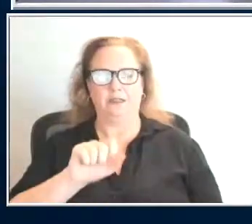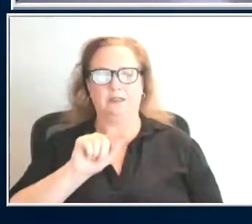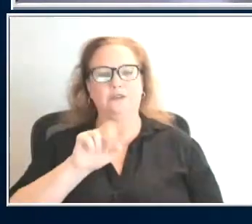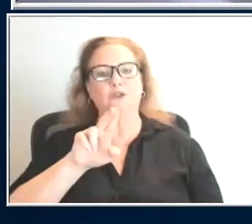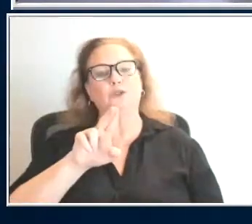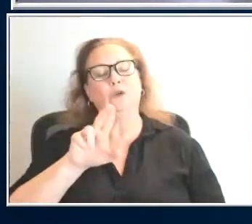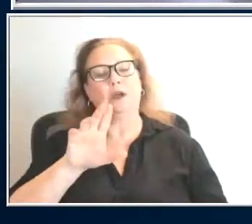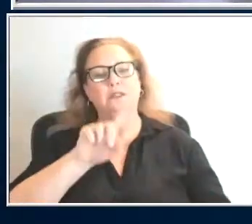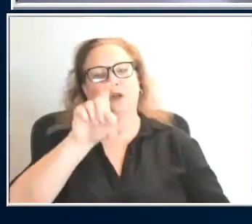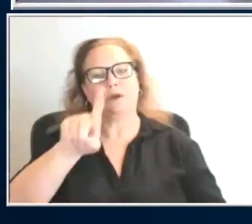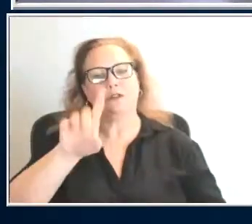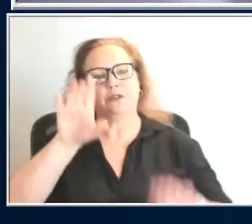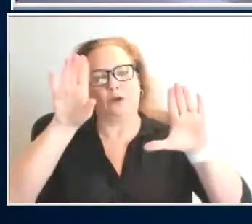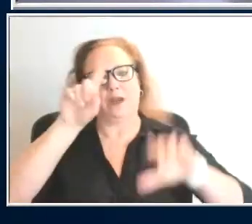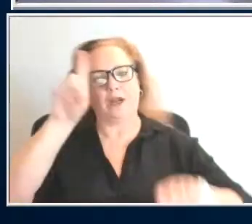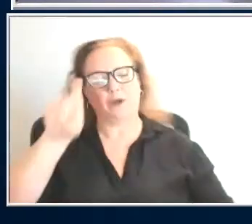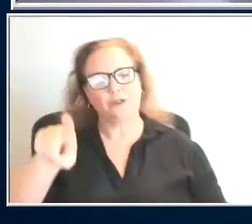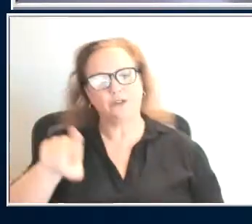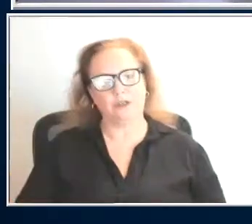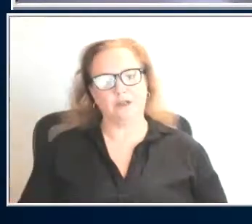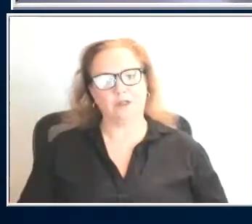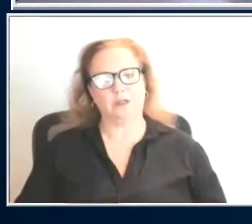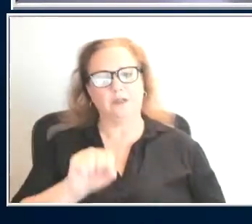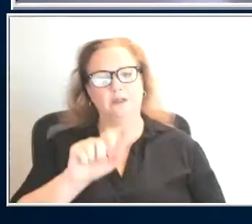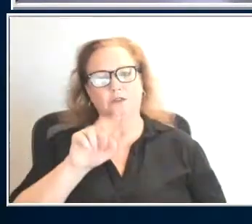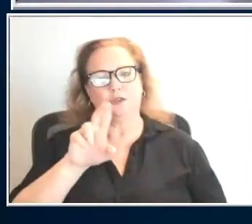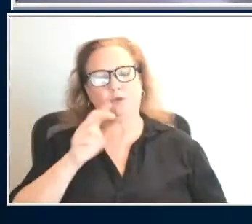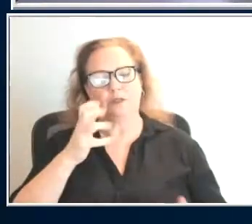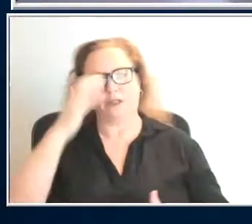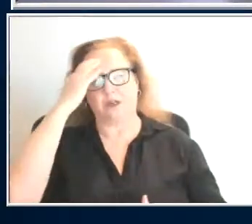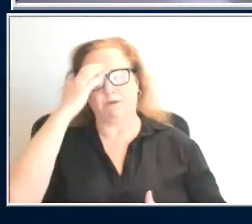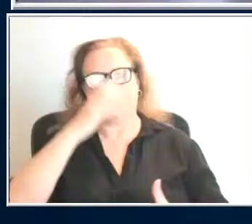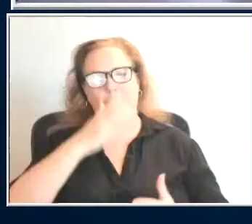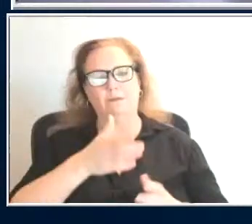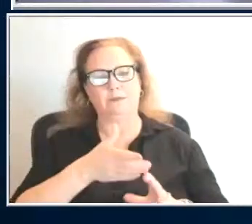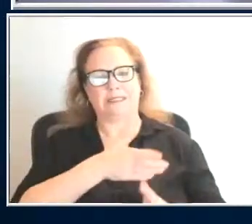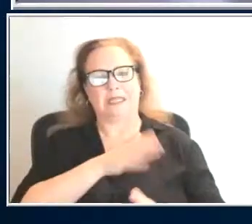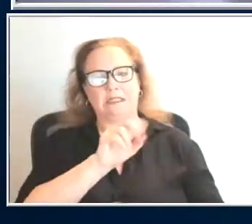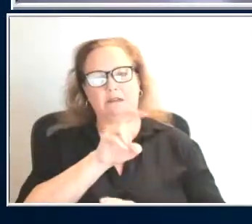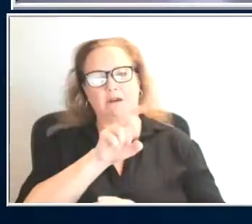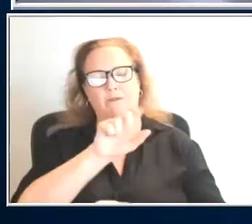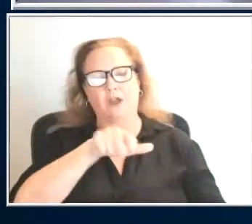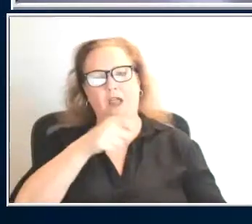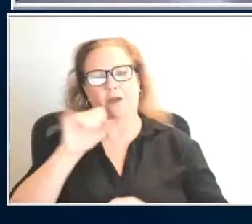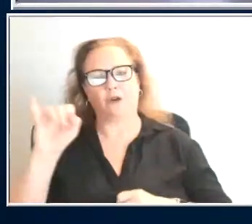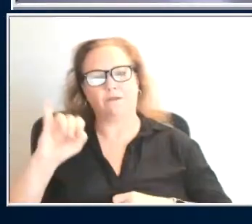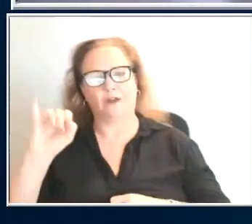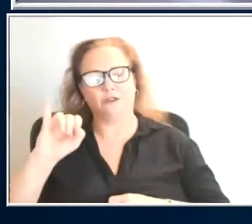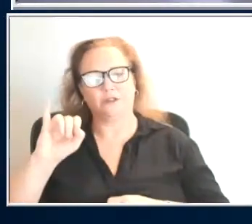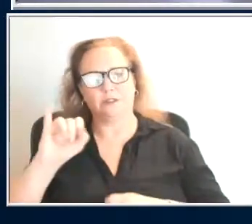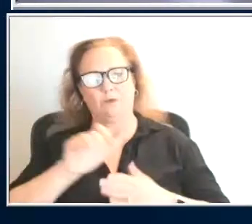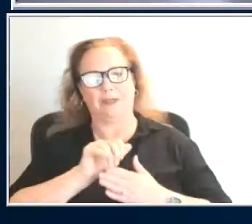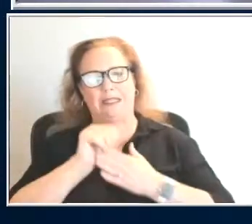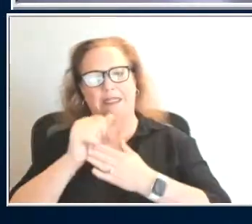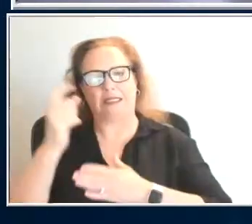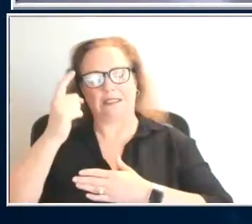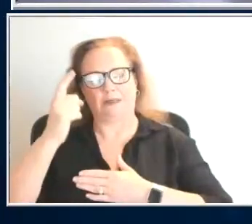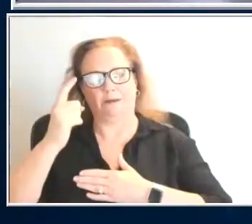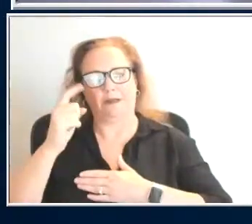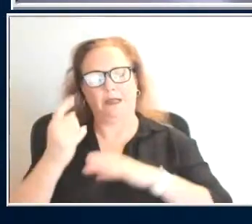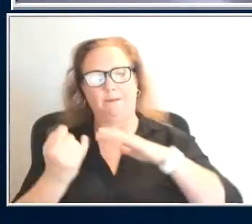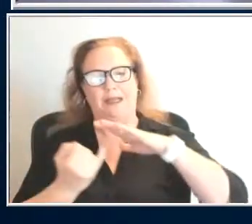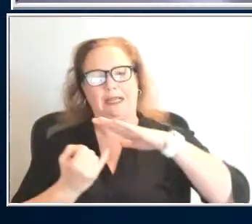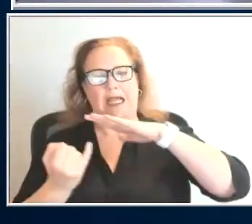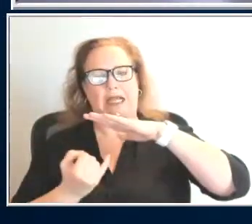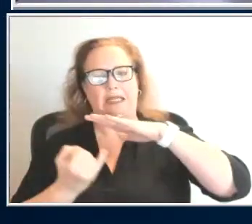is a great question. Stu wants to know, besides COVID, what other infections would lead to someone being isolated